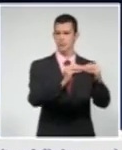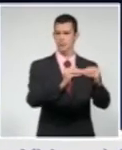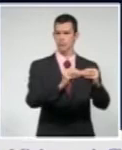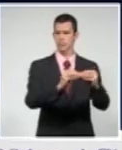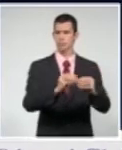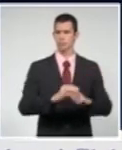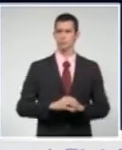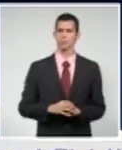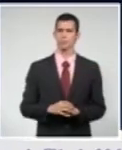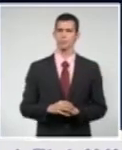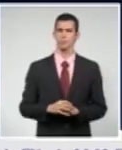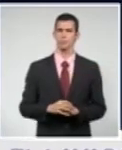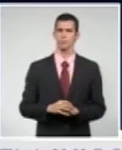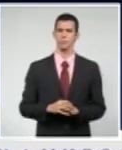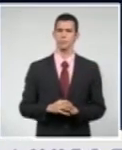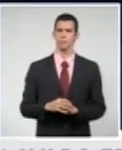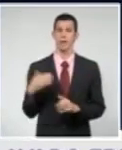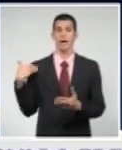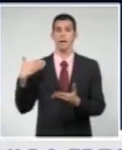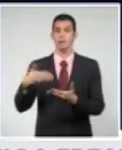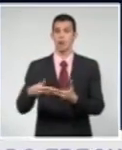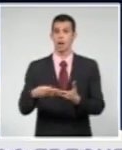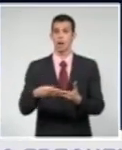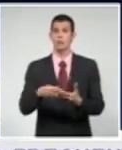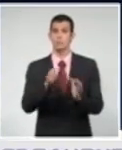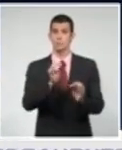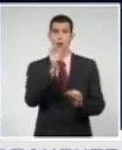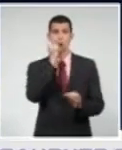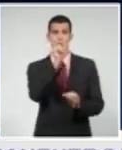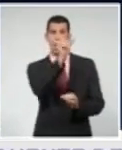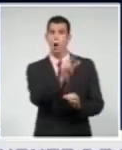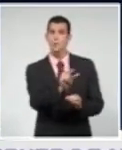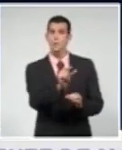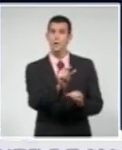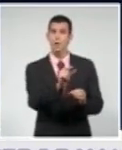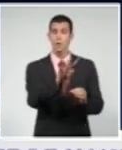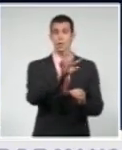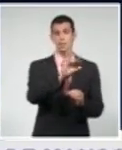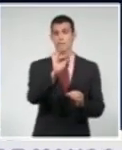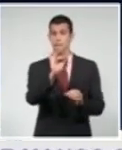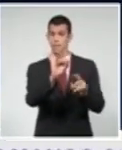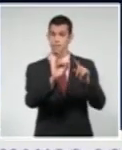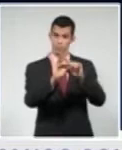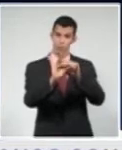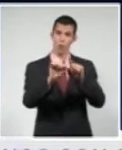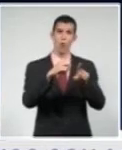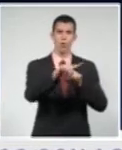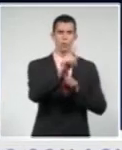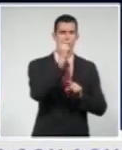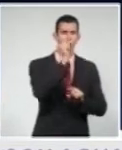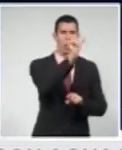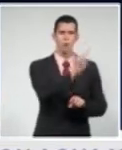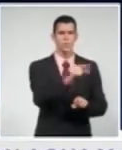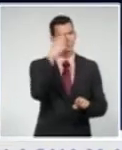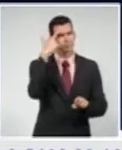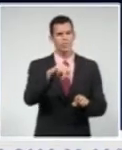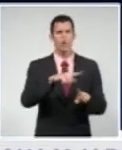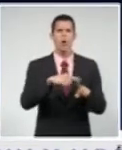for the virus contracted it abroad, meaning that imported cases remain at